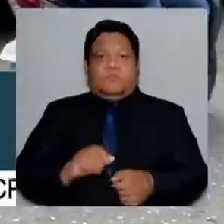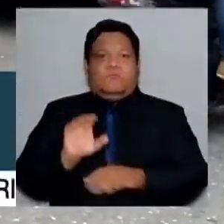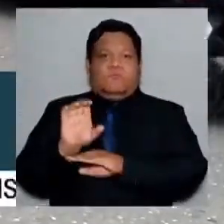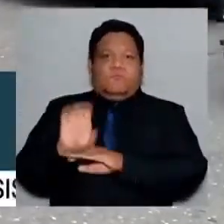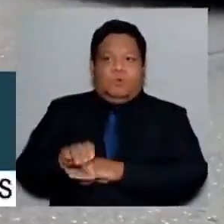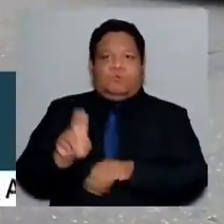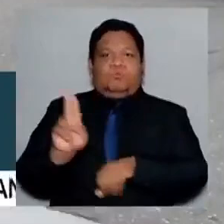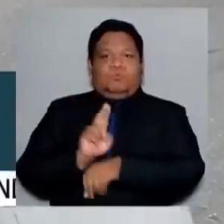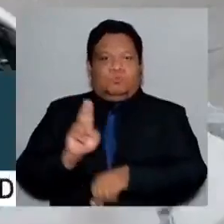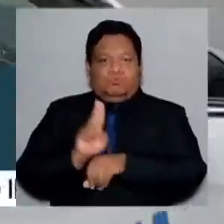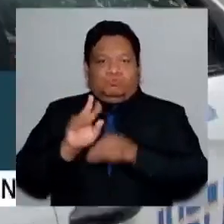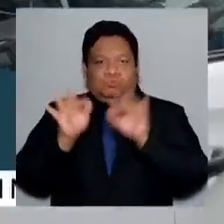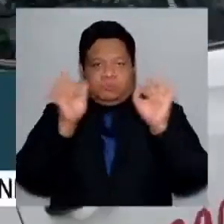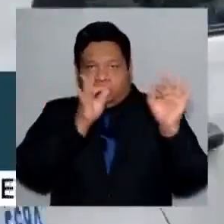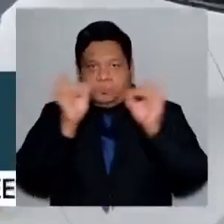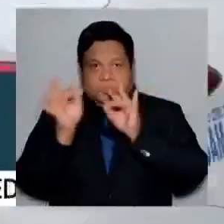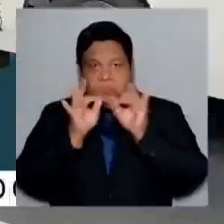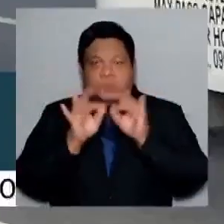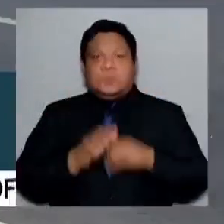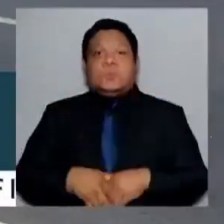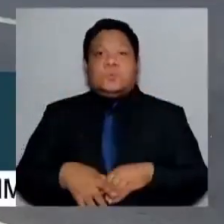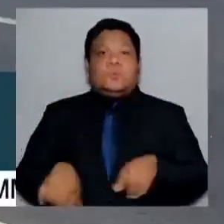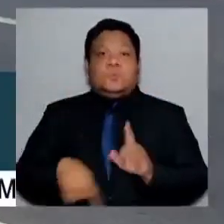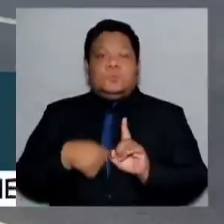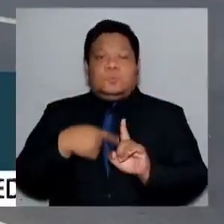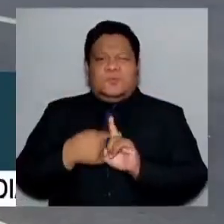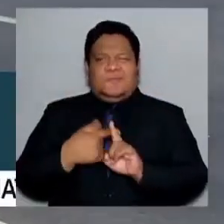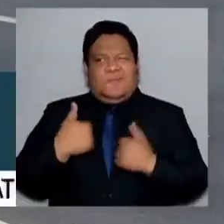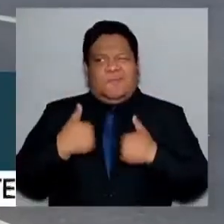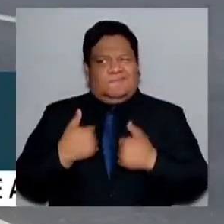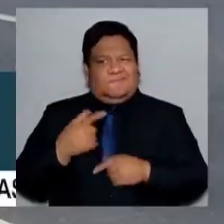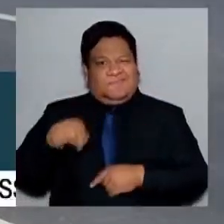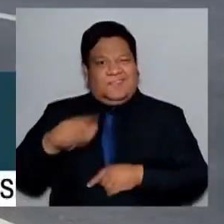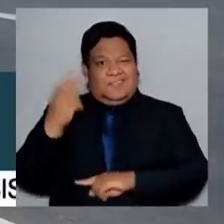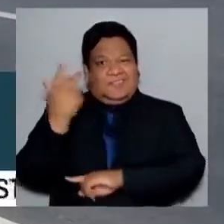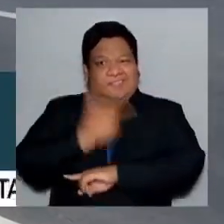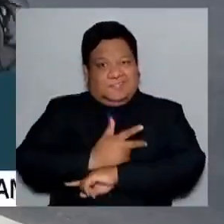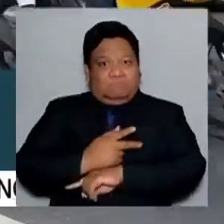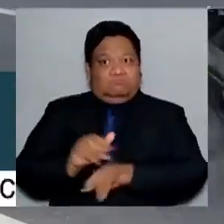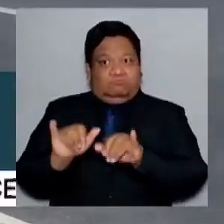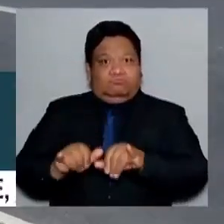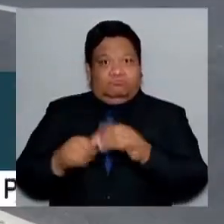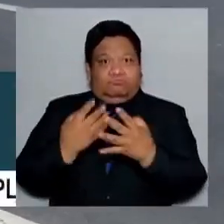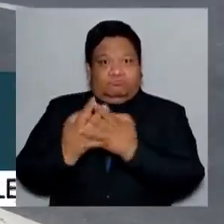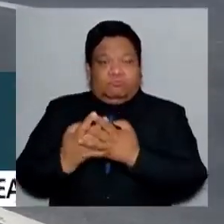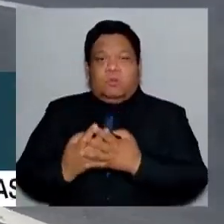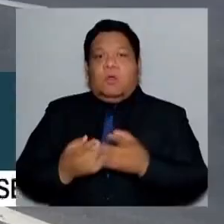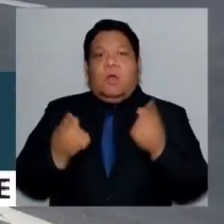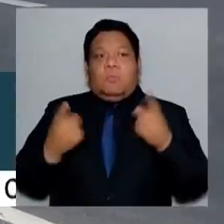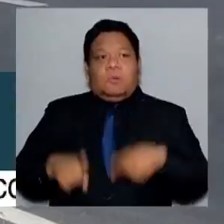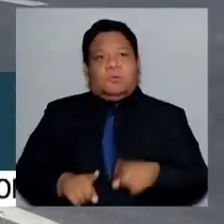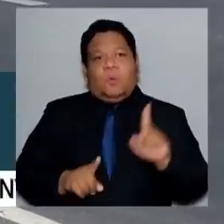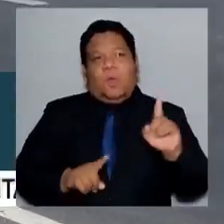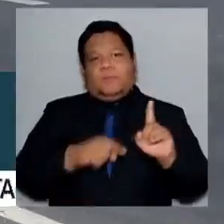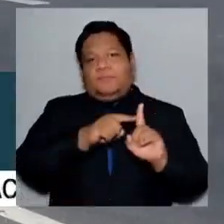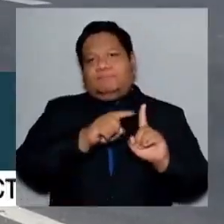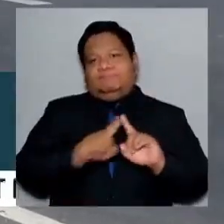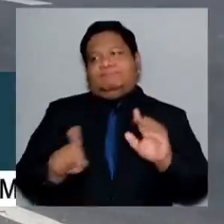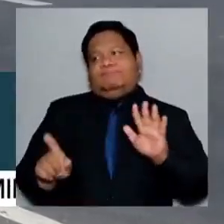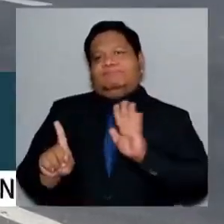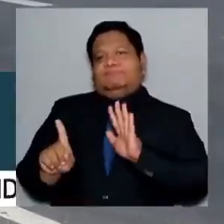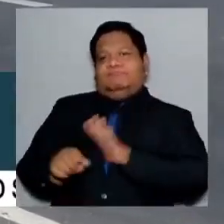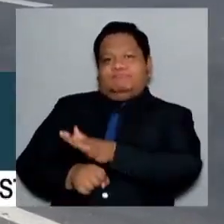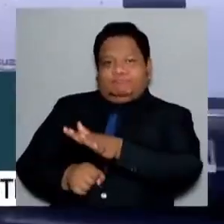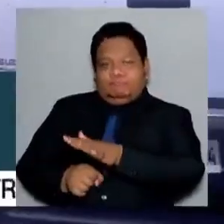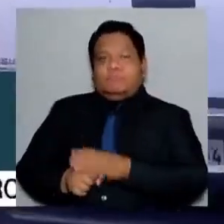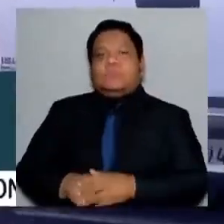was also an instance where in the 3 days that she was held captive, that she was raped by one of the captors. She was released 3 days